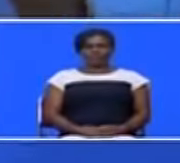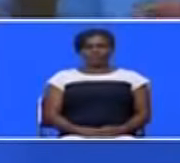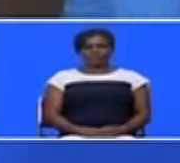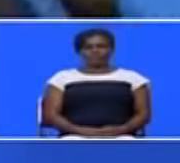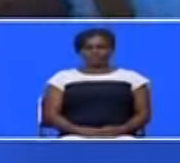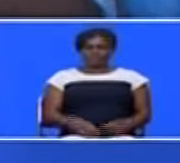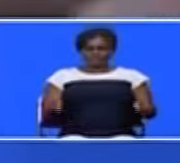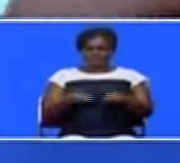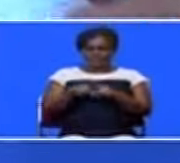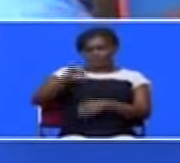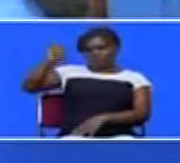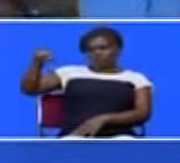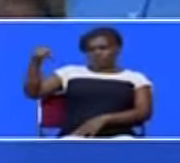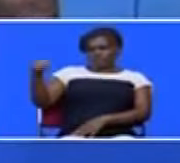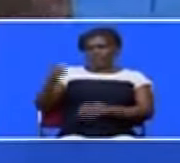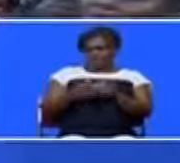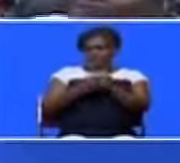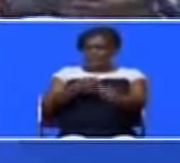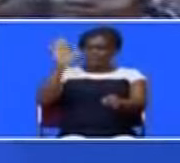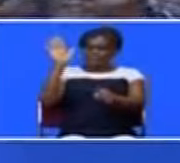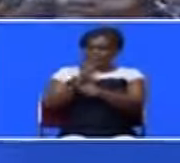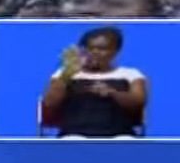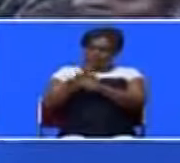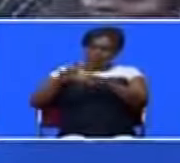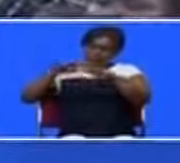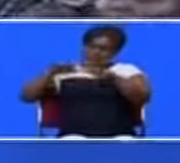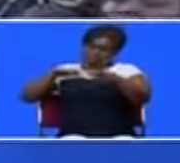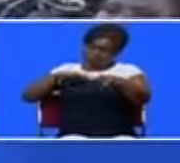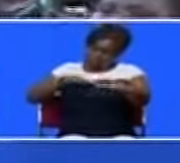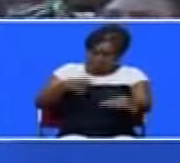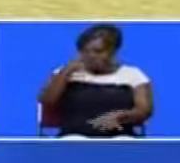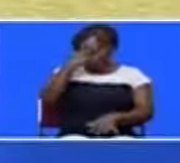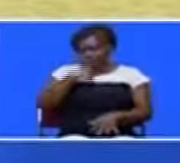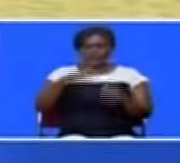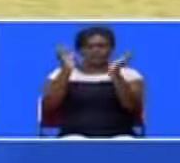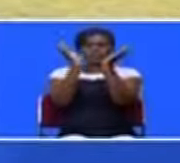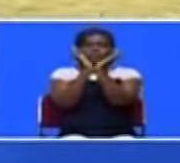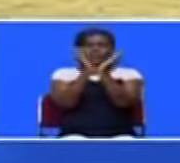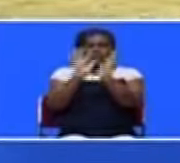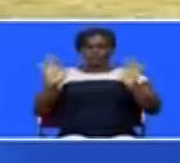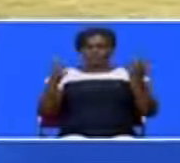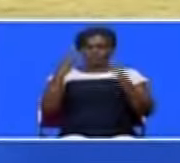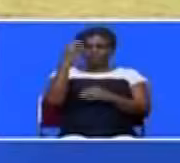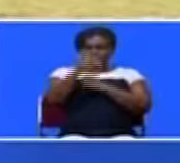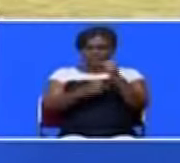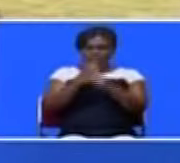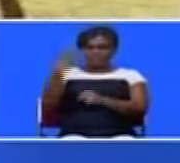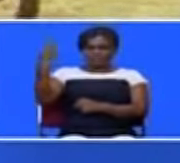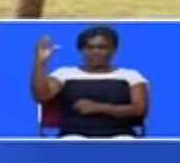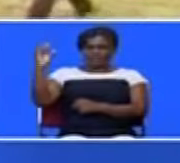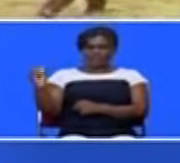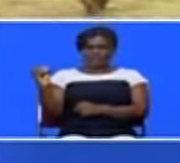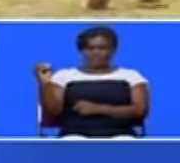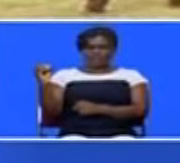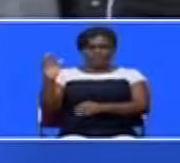And so did Jubilee leaders, as hundreds gathered at the Thika Municipal Stadium to mark 30 years of John D.